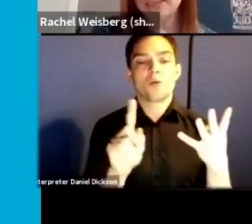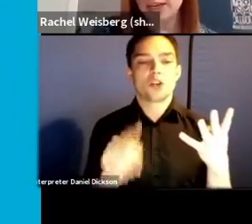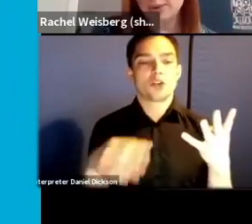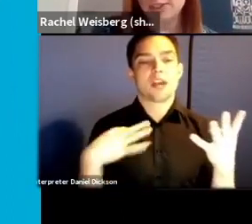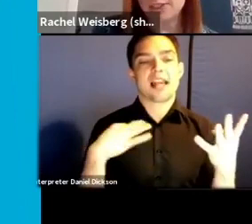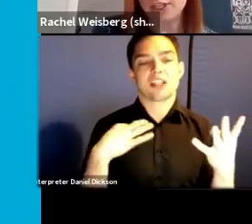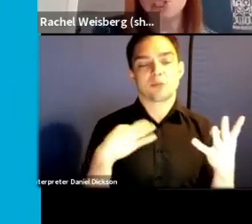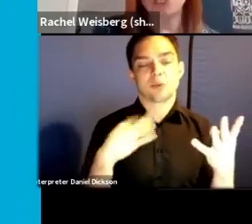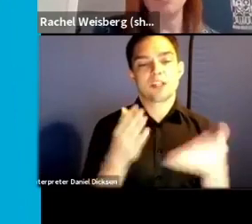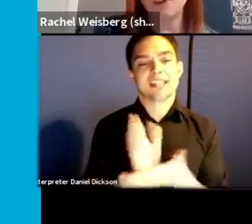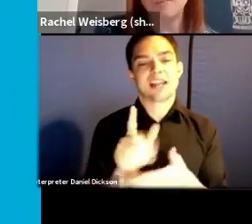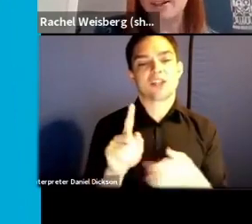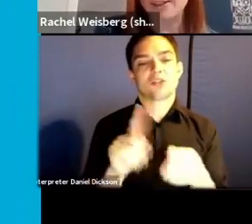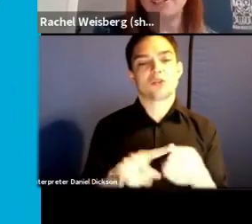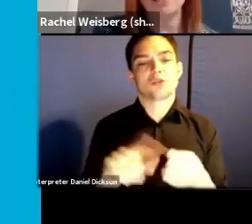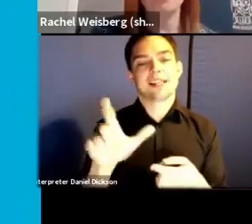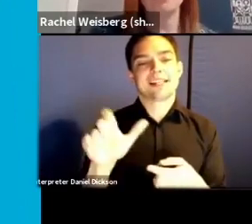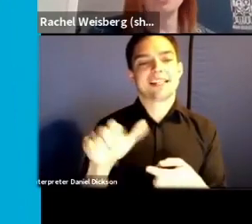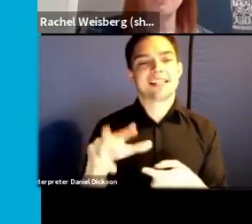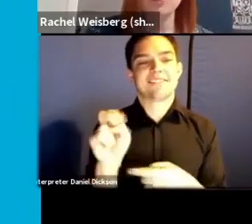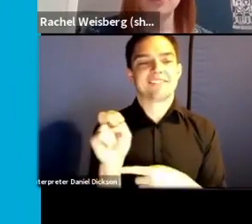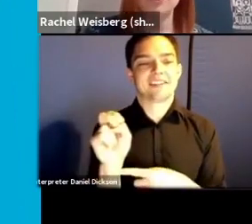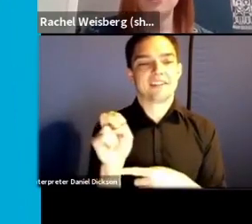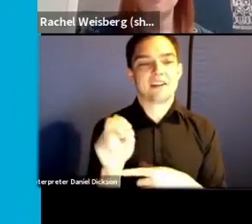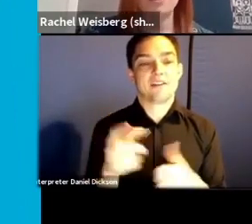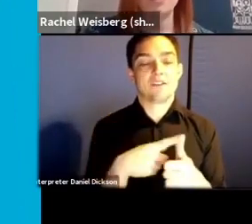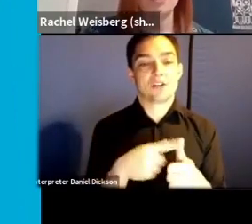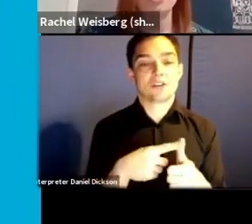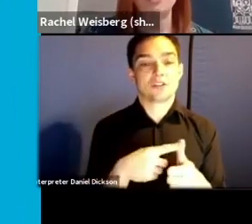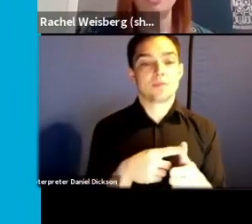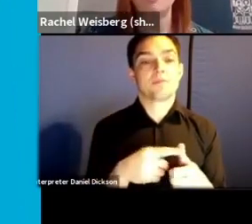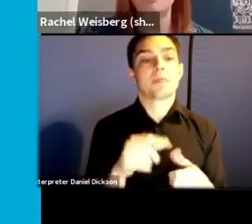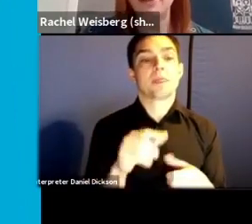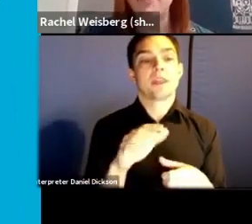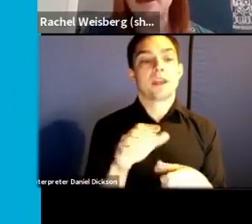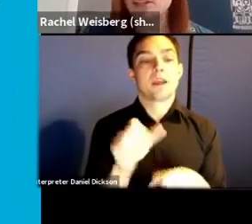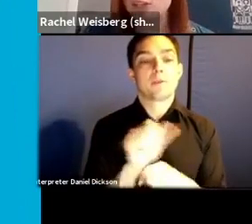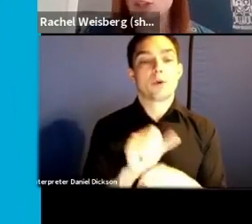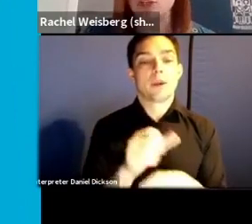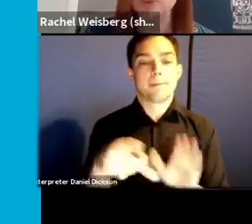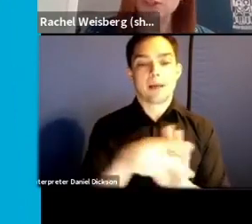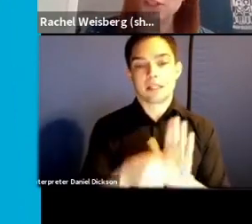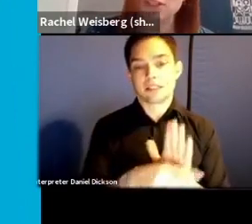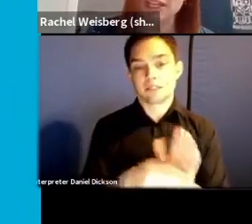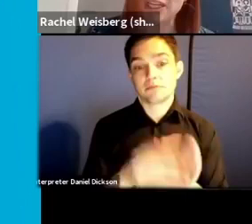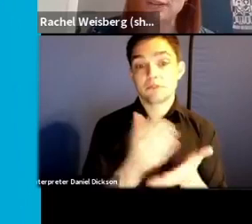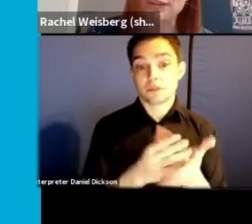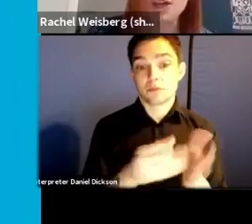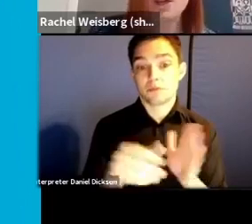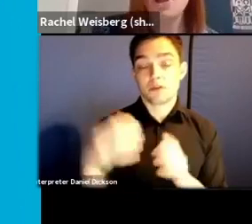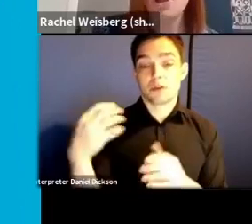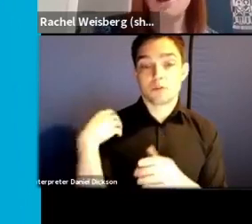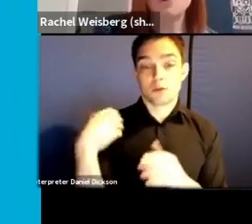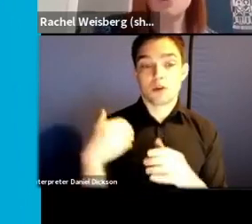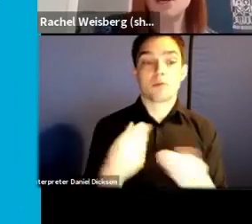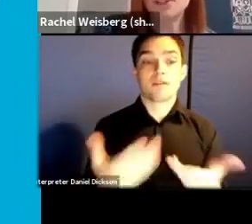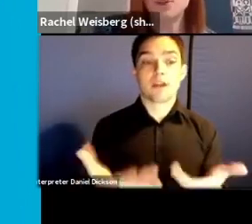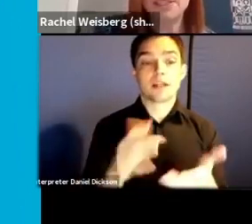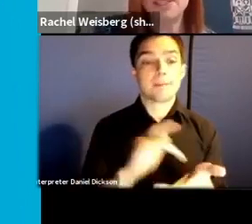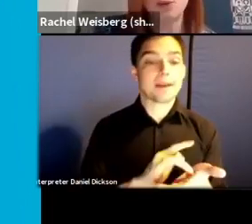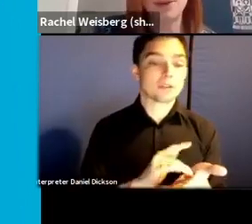or entitled to leave. The first place I would start is your employer policies. Of course, some employers have policies with providing medical or personal